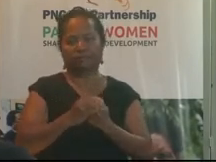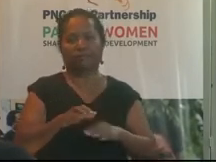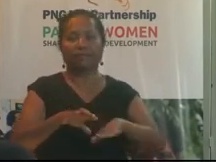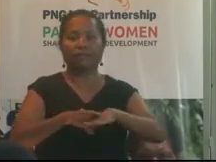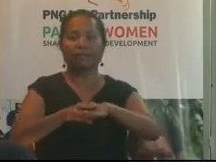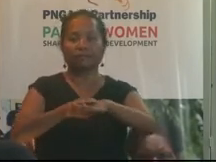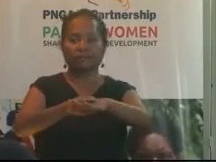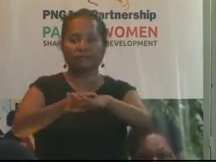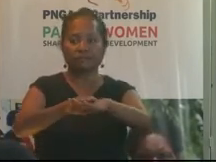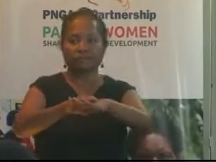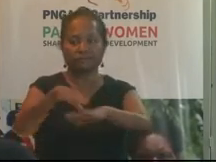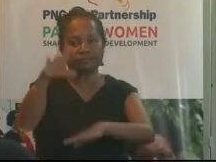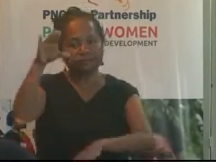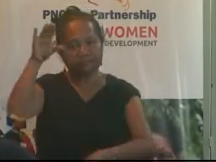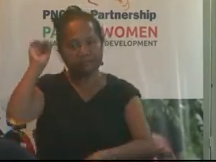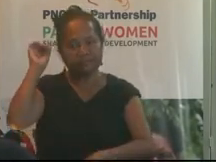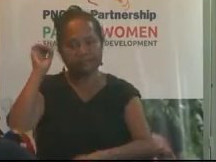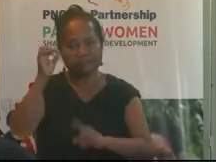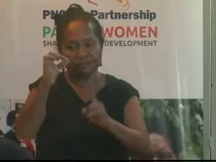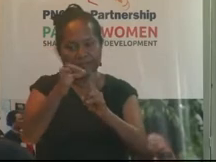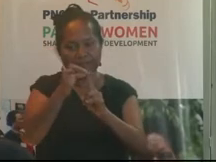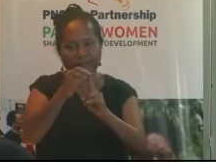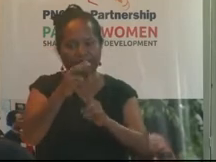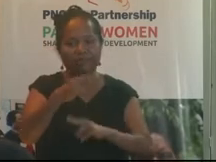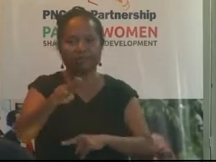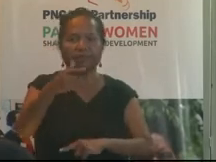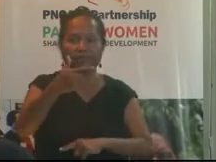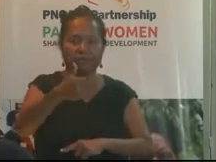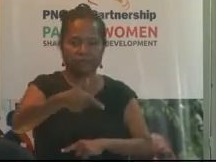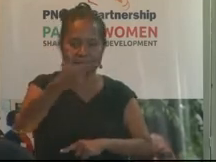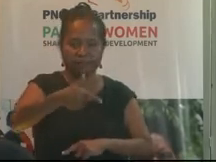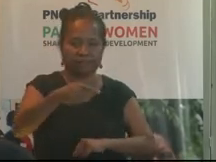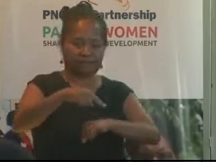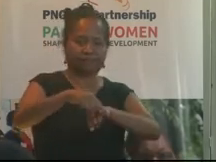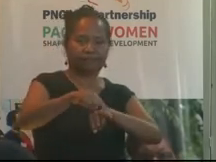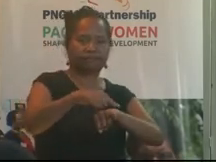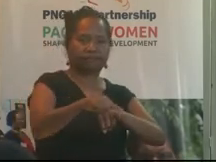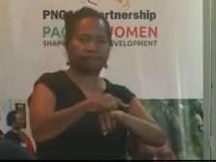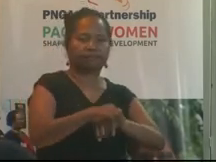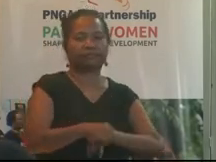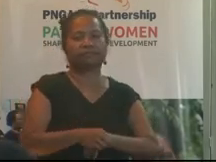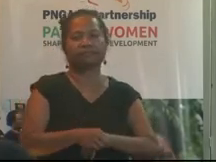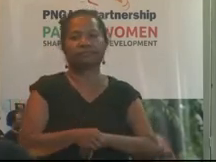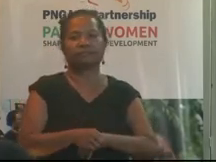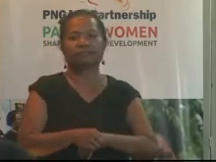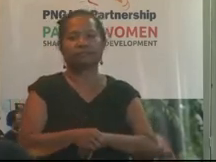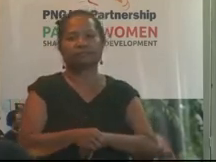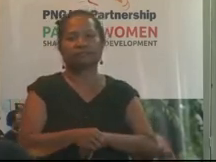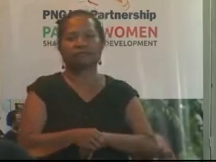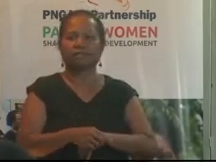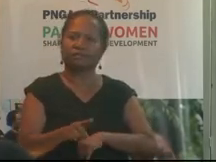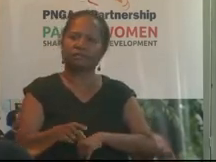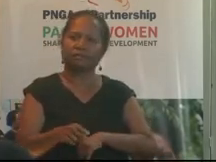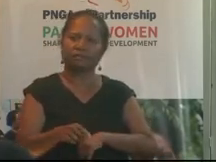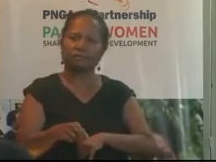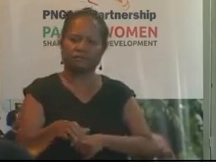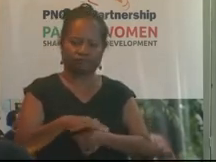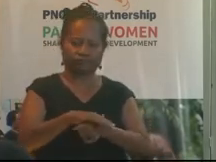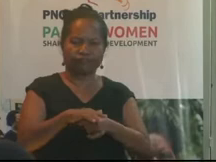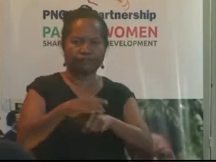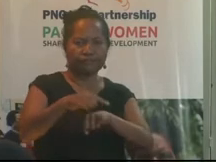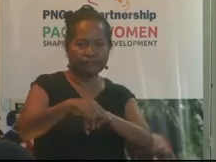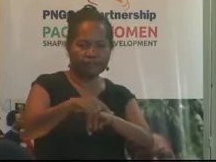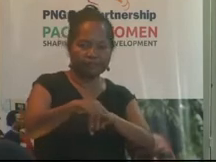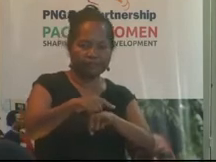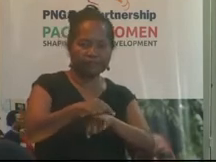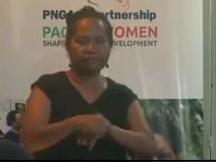to the success of that political party in the 2017 general elections. She contested the 2017 national elections in the